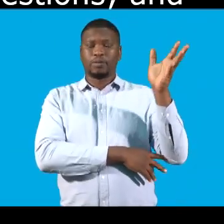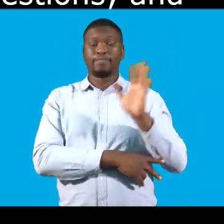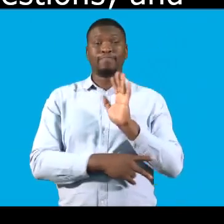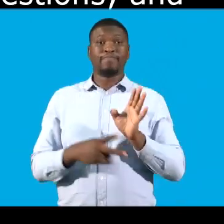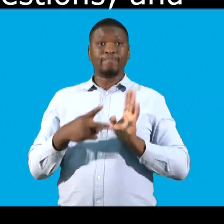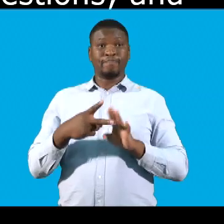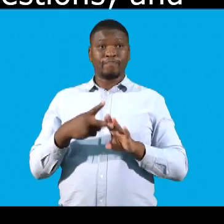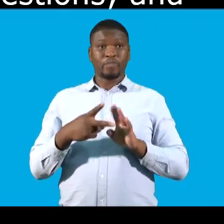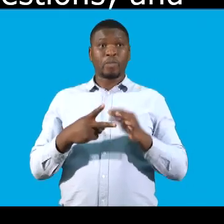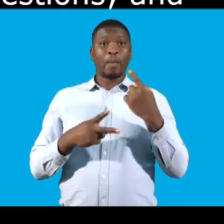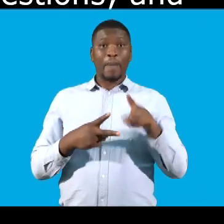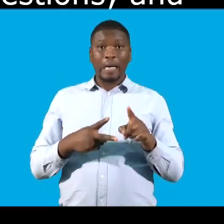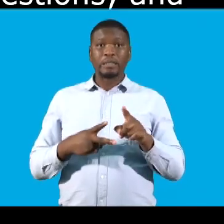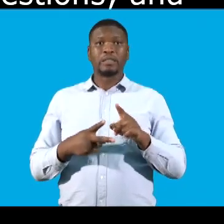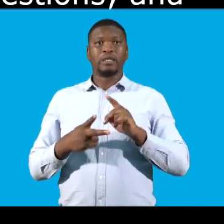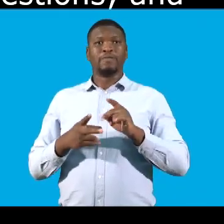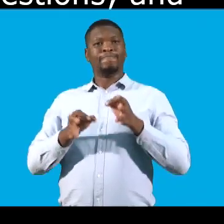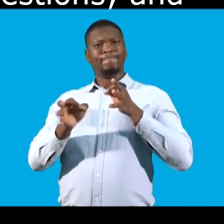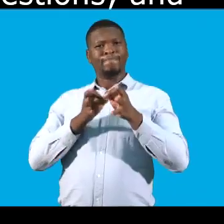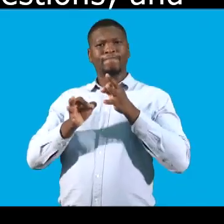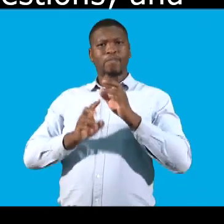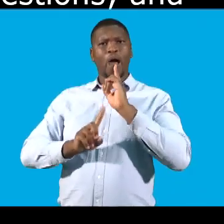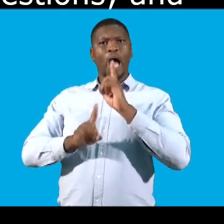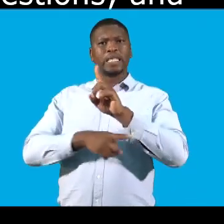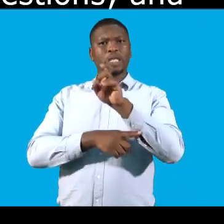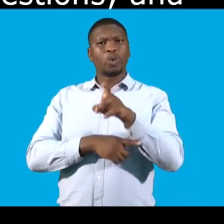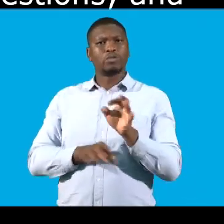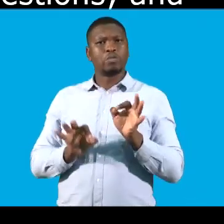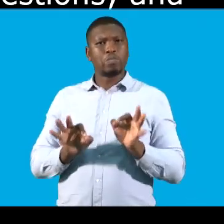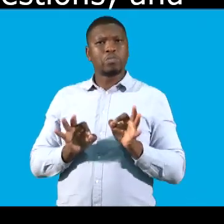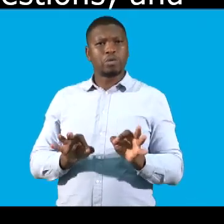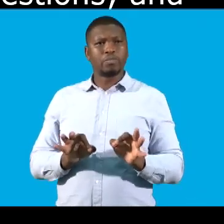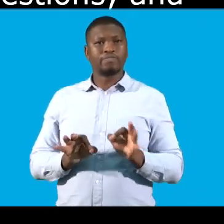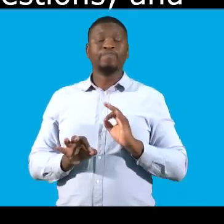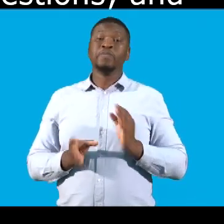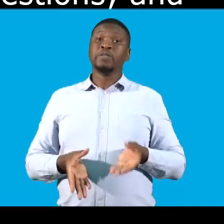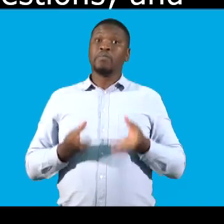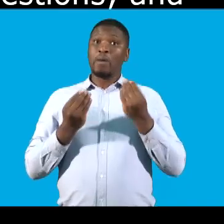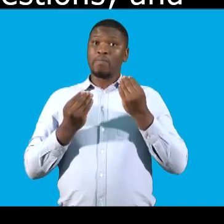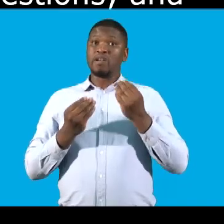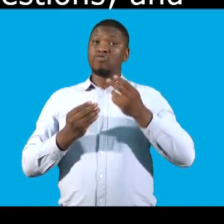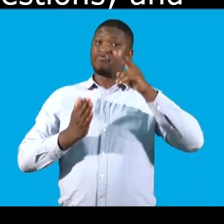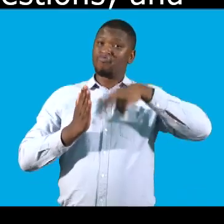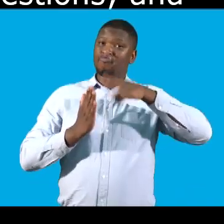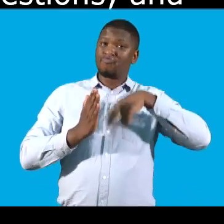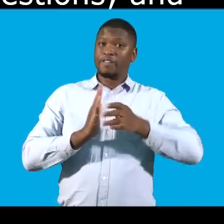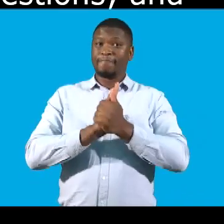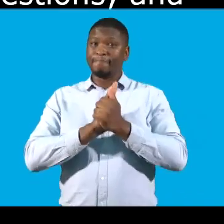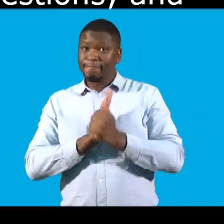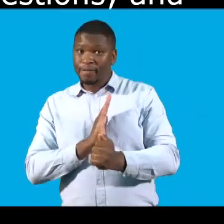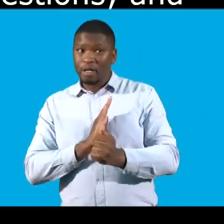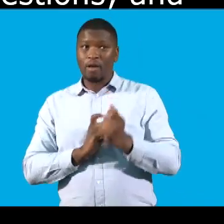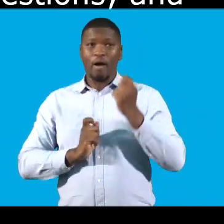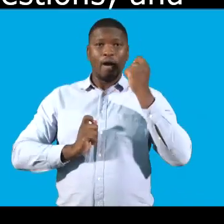interpret poetry terms to answer questions appropriately, to acquire reading skills, recognizing